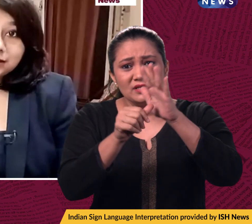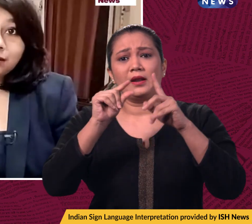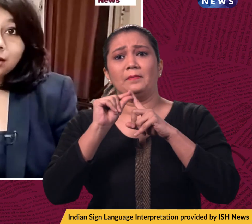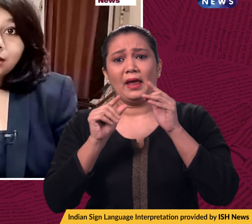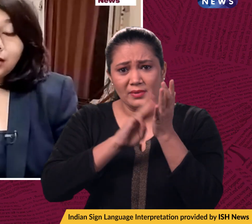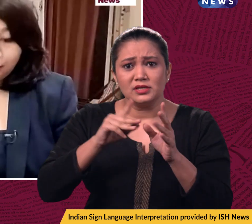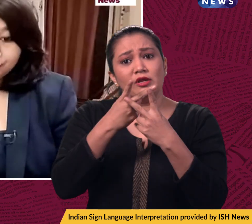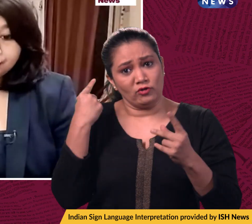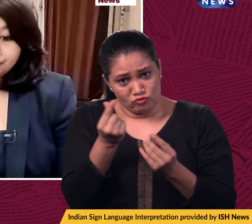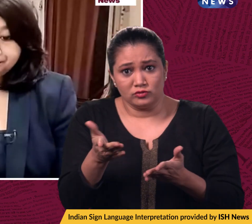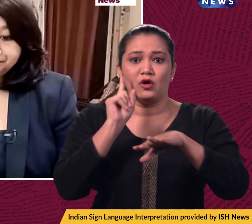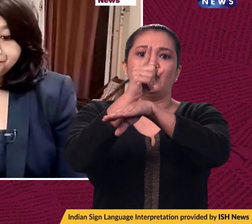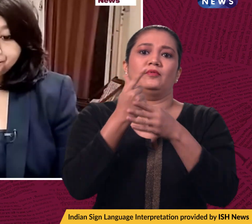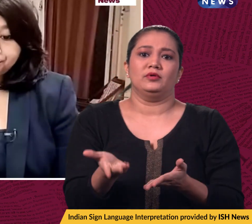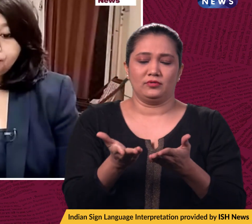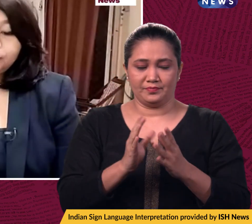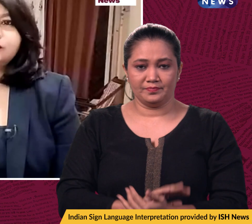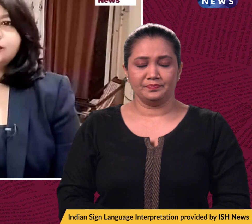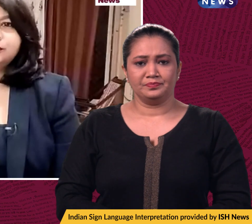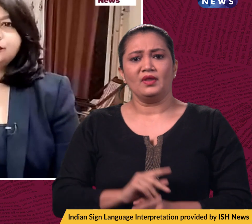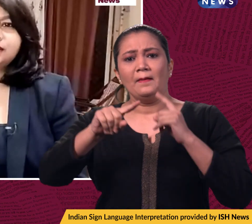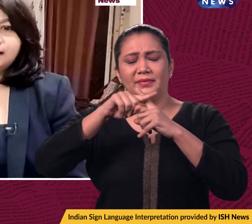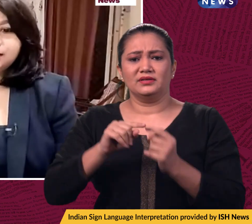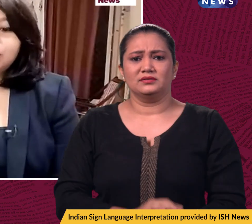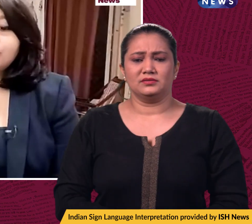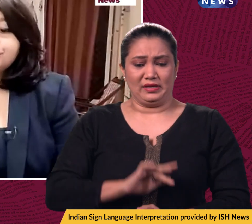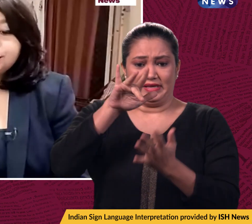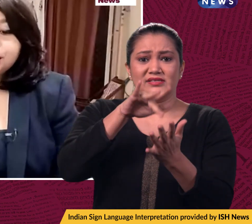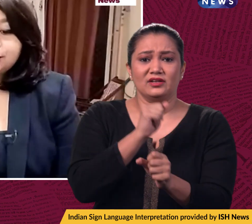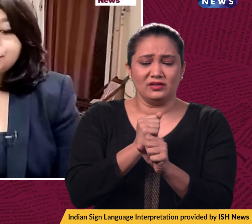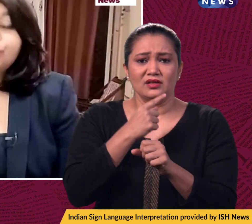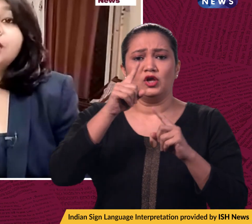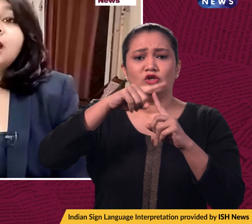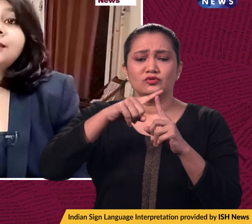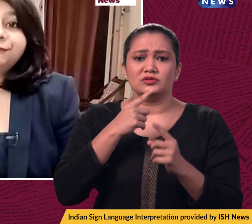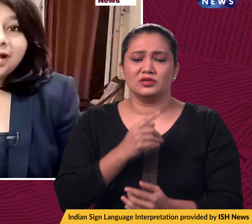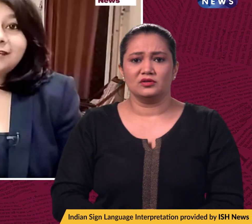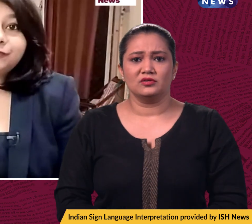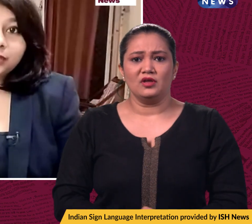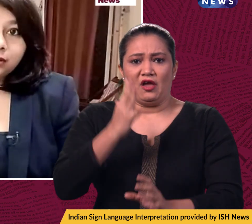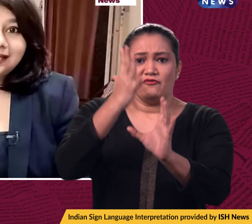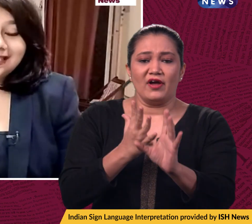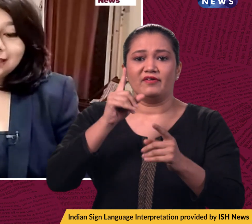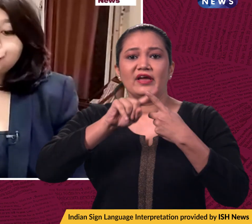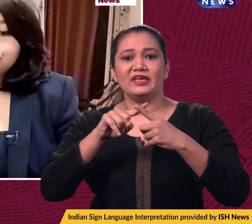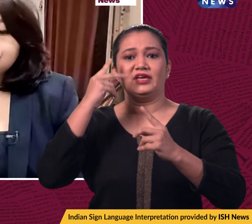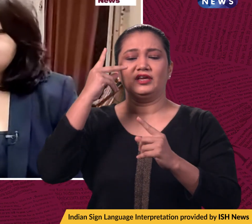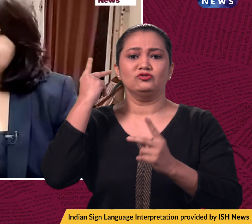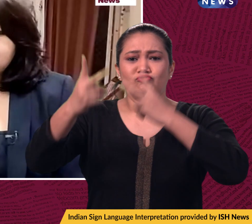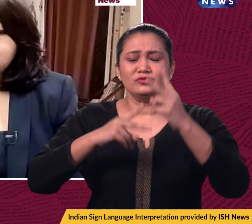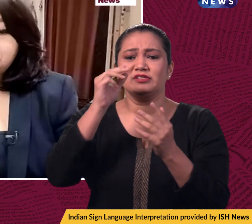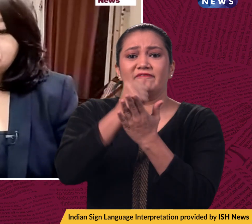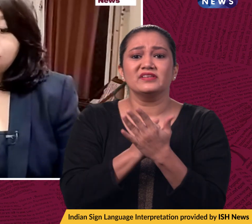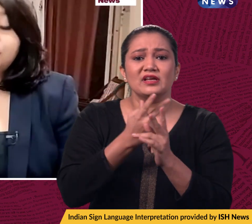Prime Minister, and others. Also in the news, the centre on Tuesday restored the 5-year